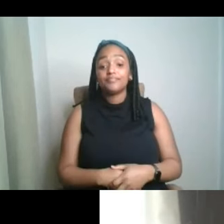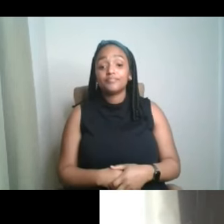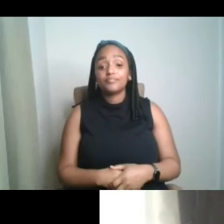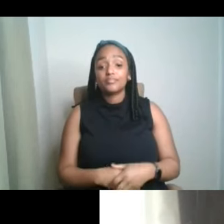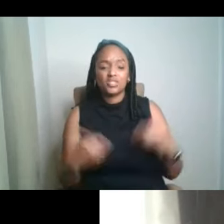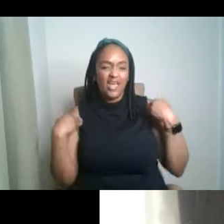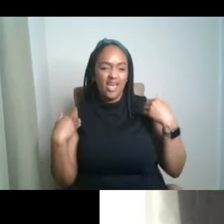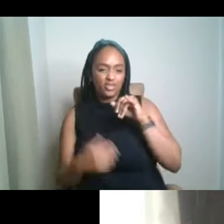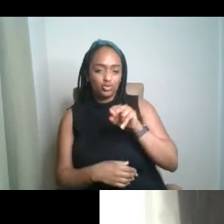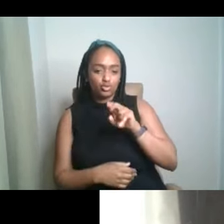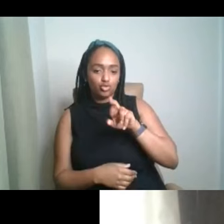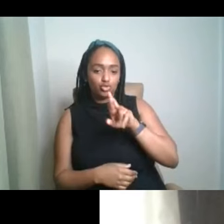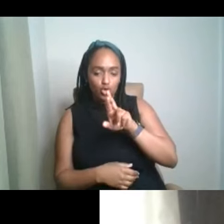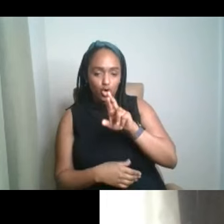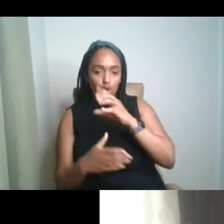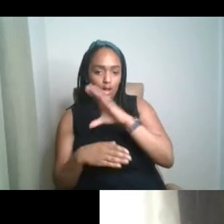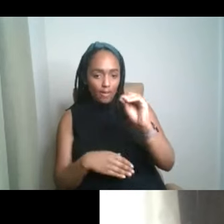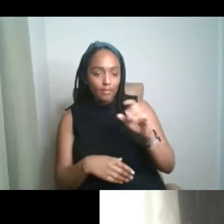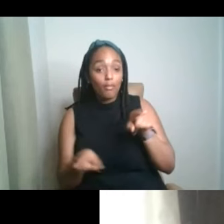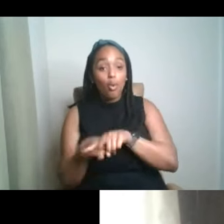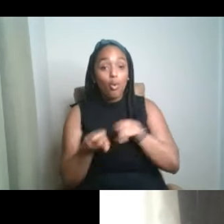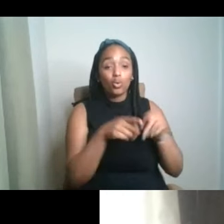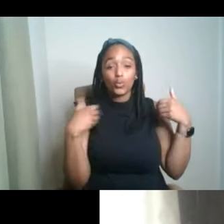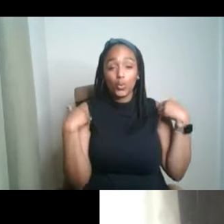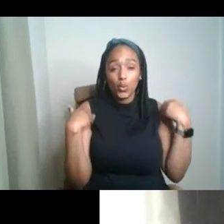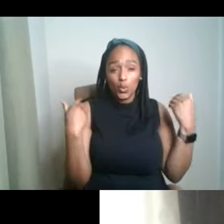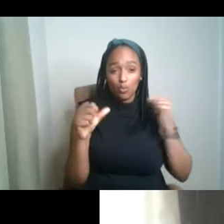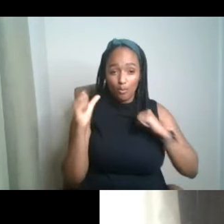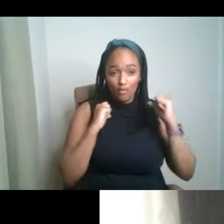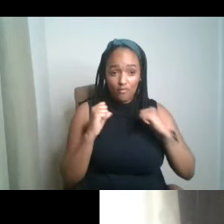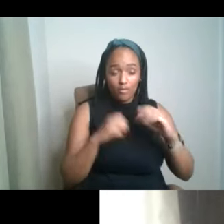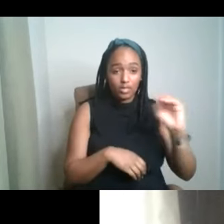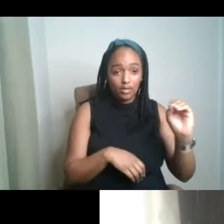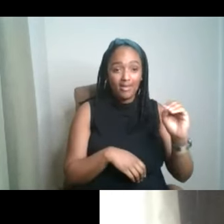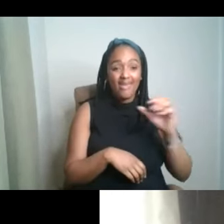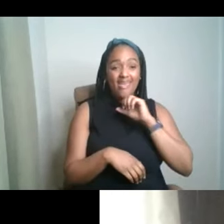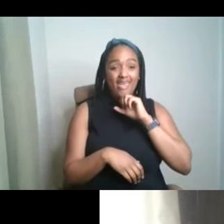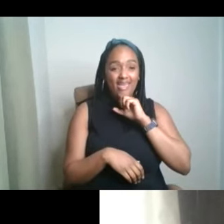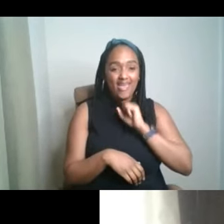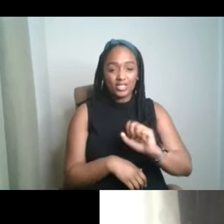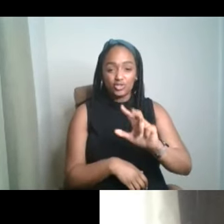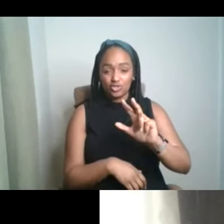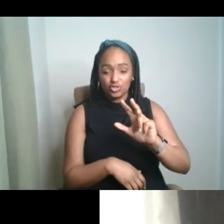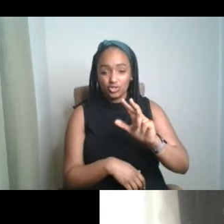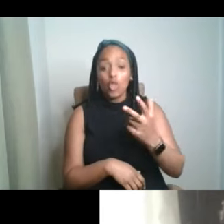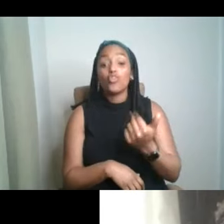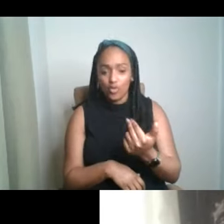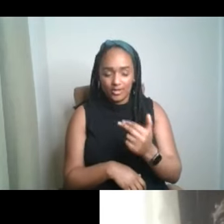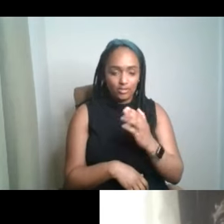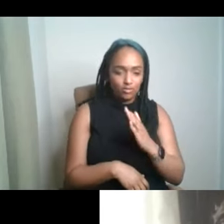other one their youth performance company, which is for ages 13 to 18, you really like